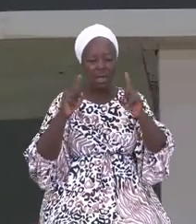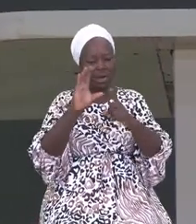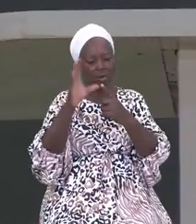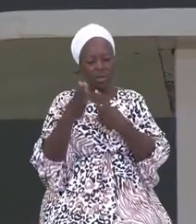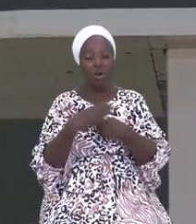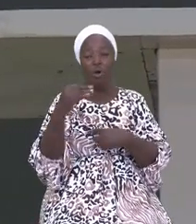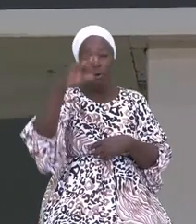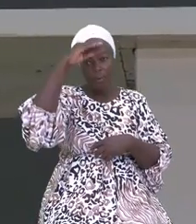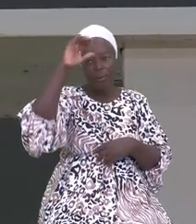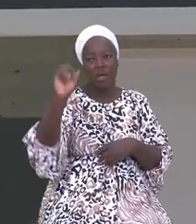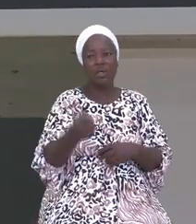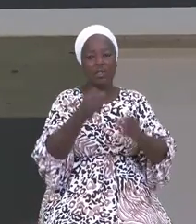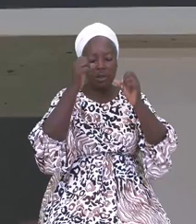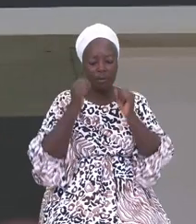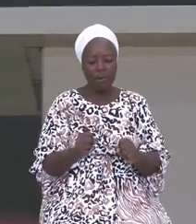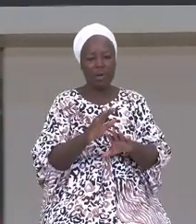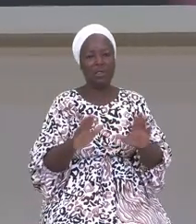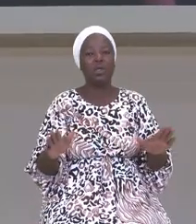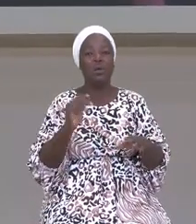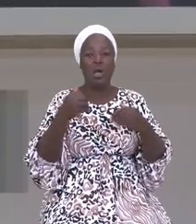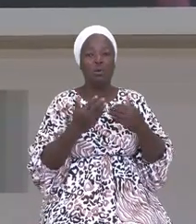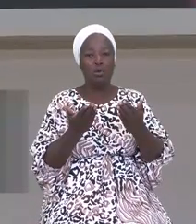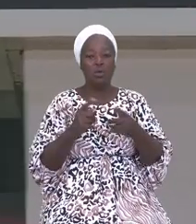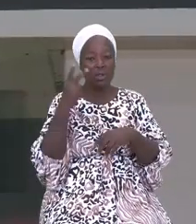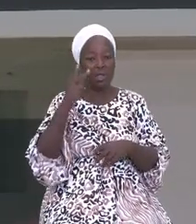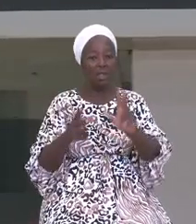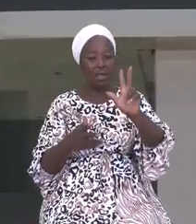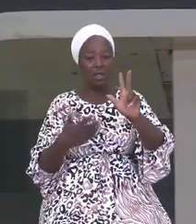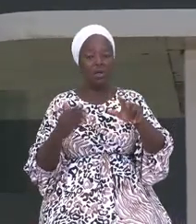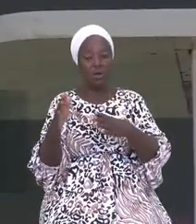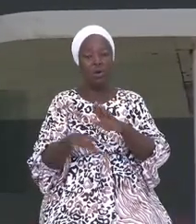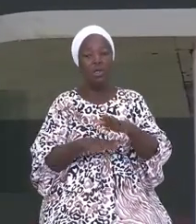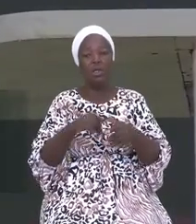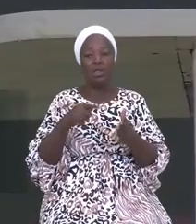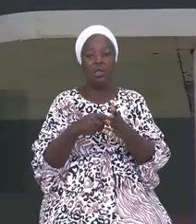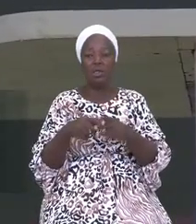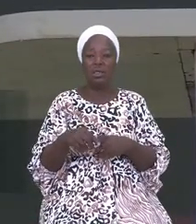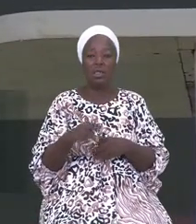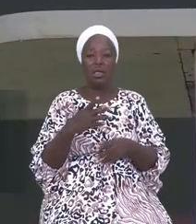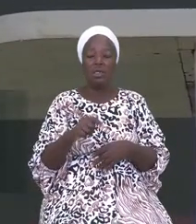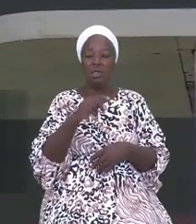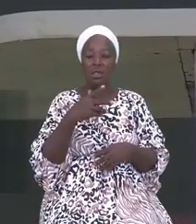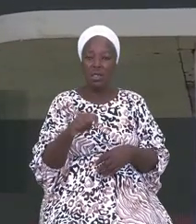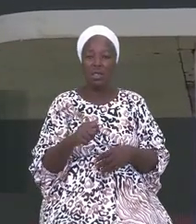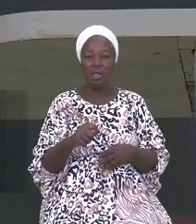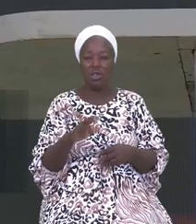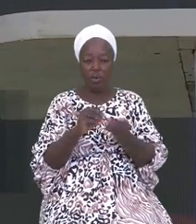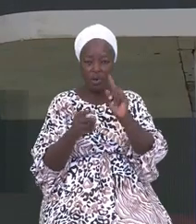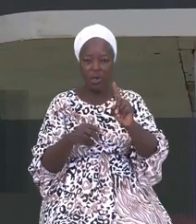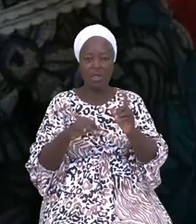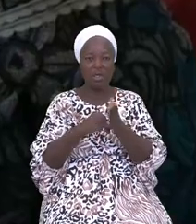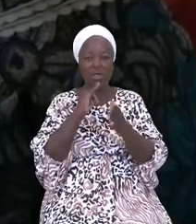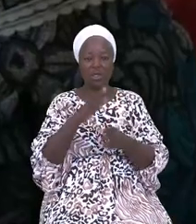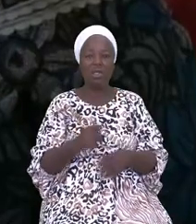man's powerlessness. Three things we're looking at here. Number one, the impossibility of